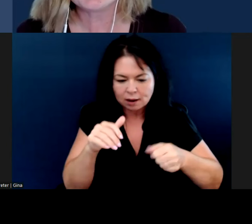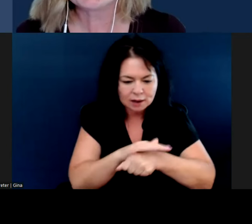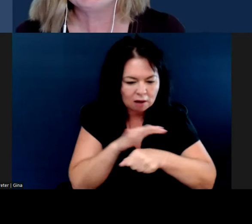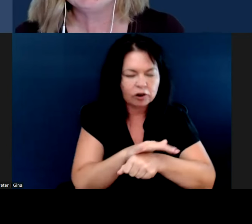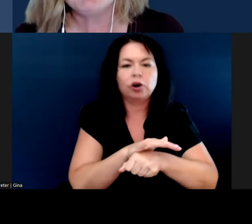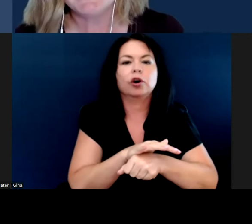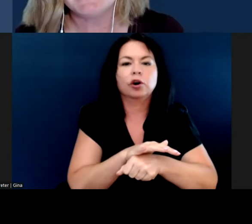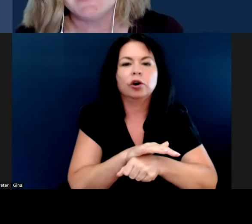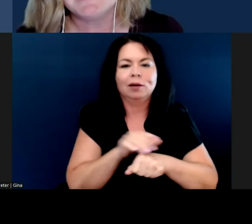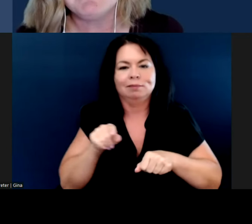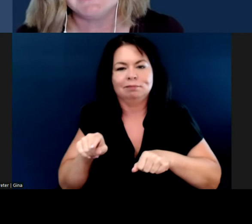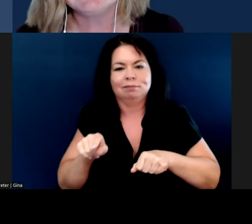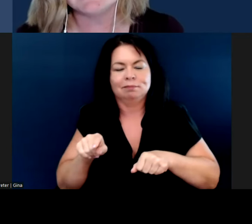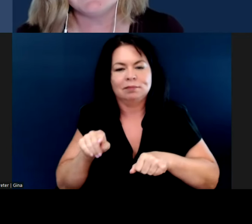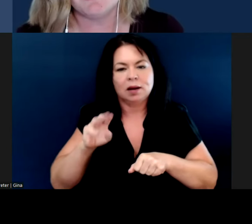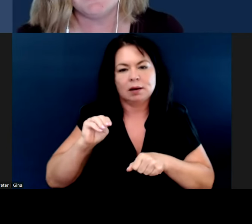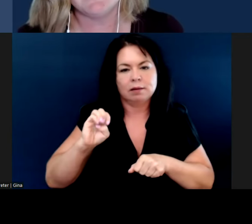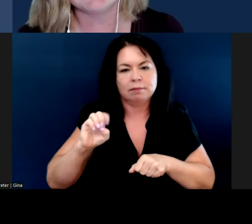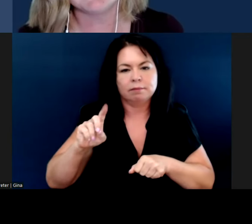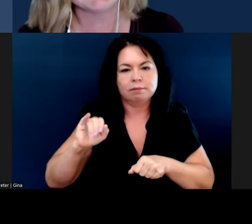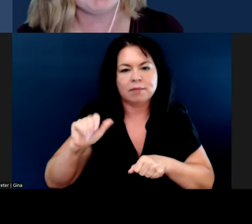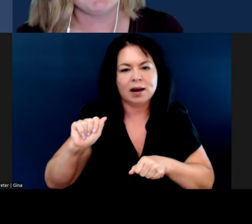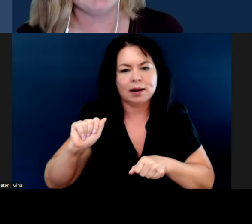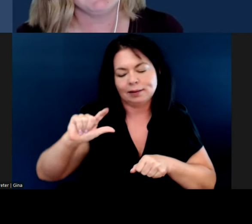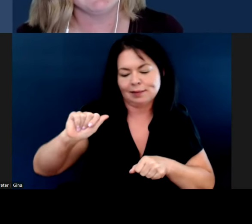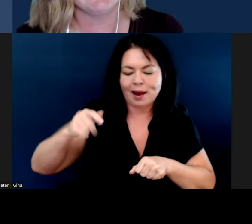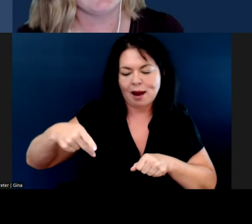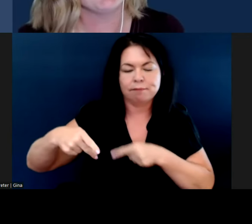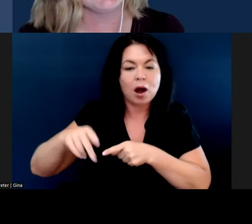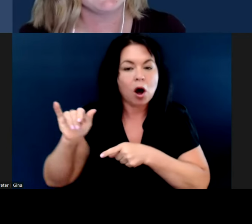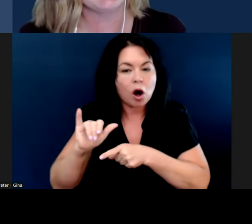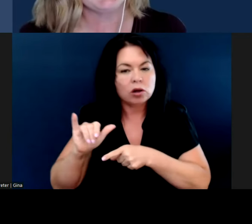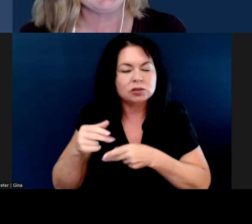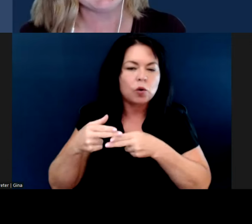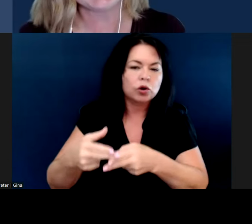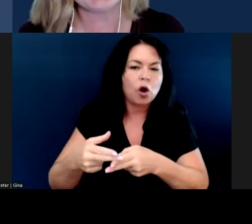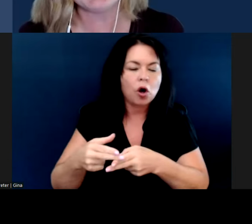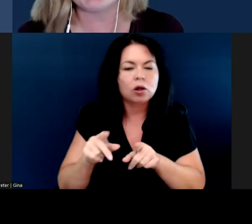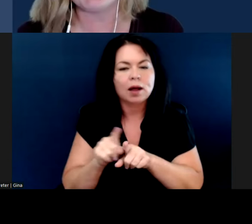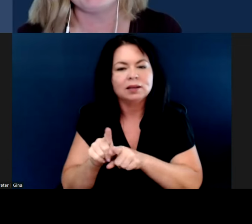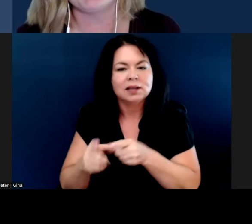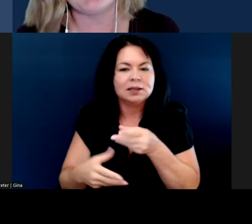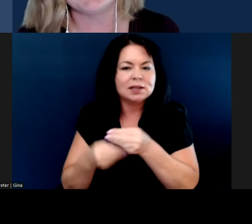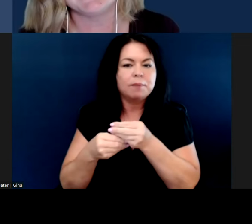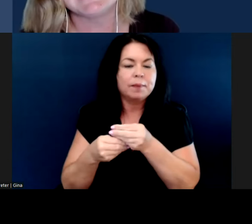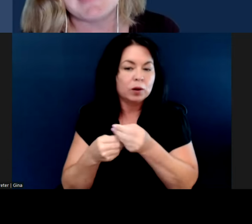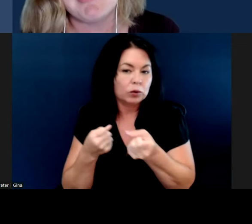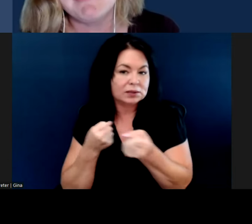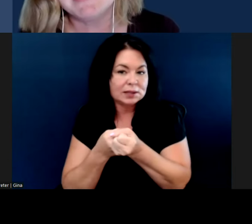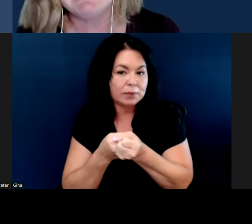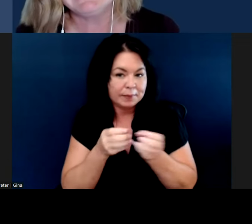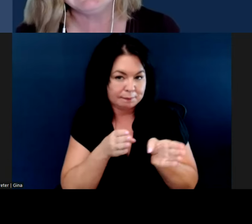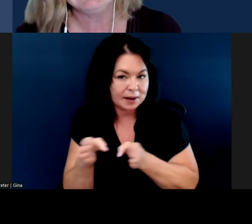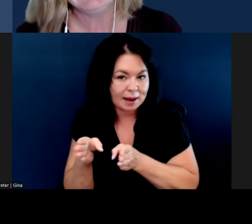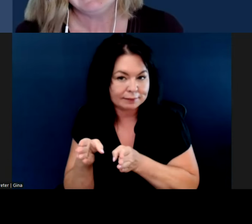in original Medicare A and B. It's also known as a supplement plan. I referenced that earlier, so here's where we would be referencing